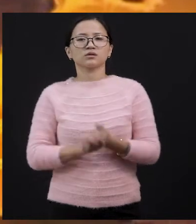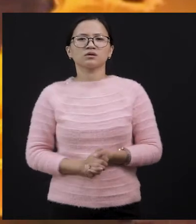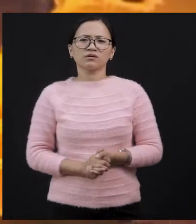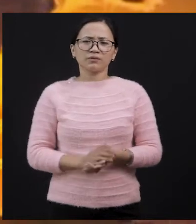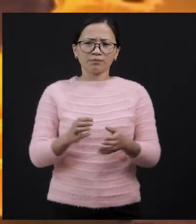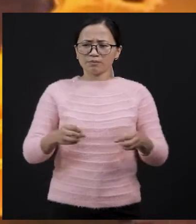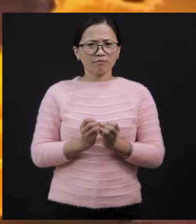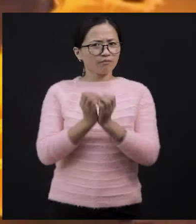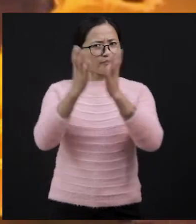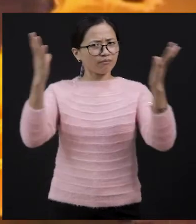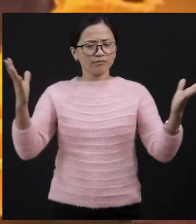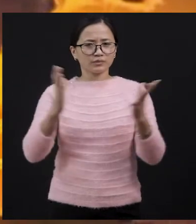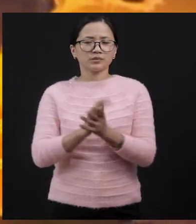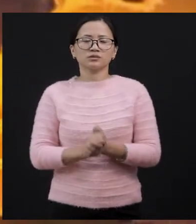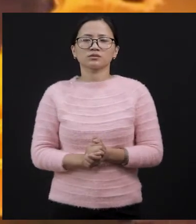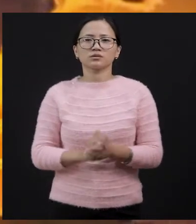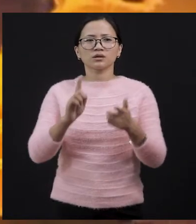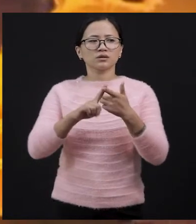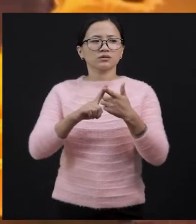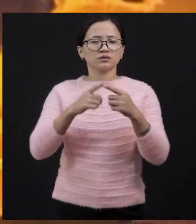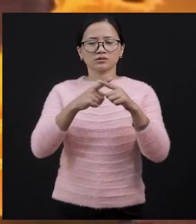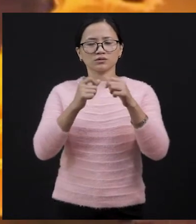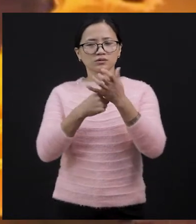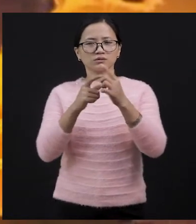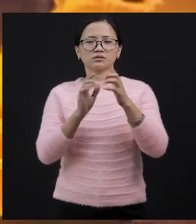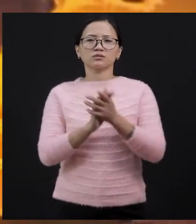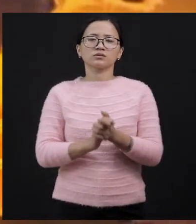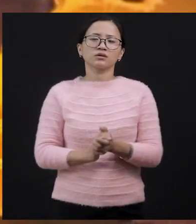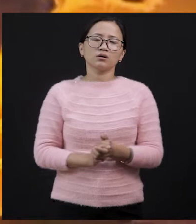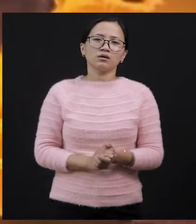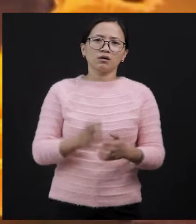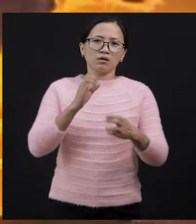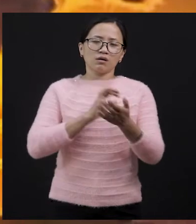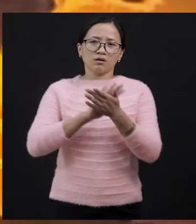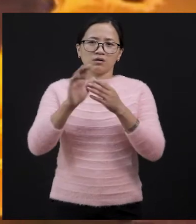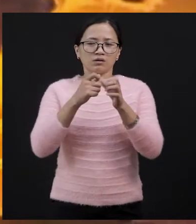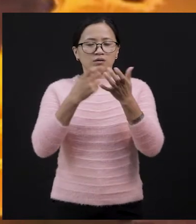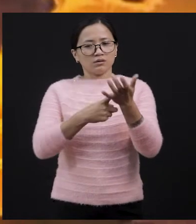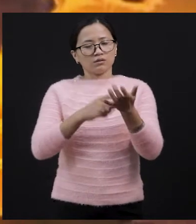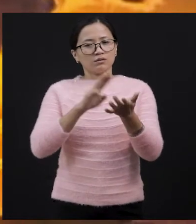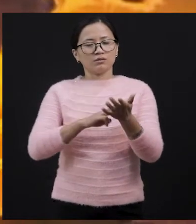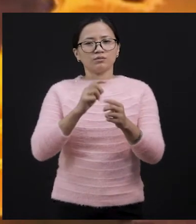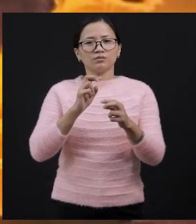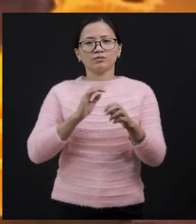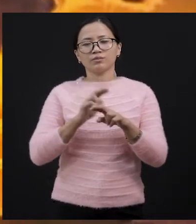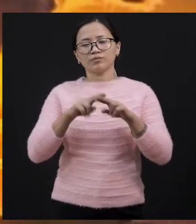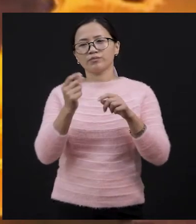gases are exerted every day, like carbon monoxide,